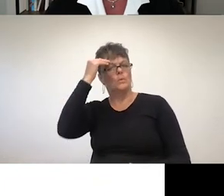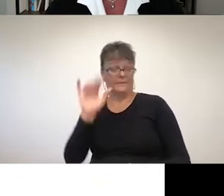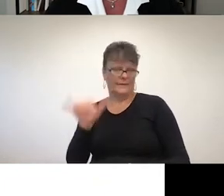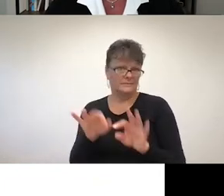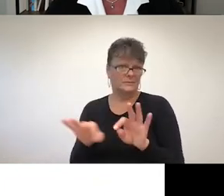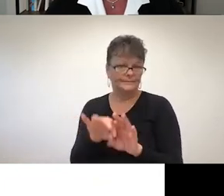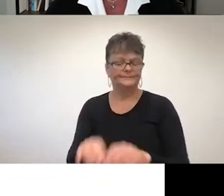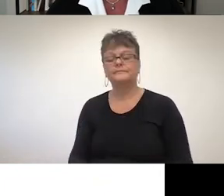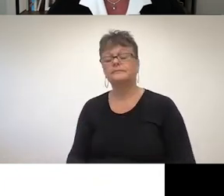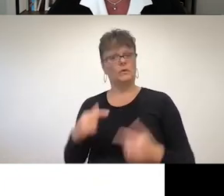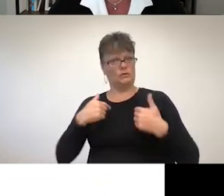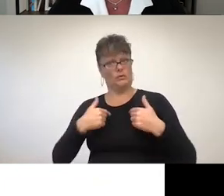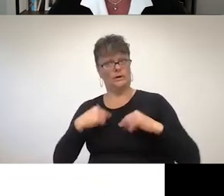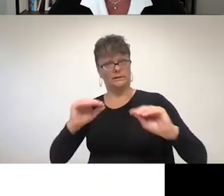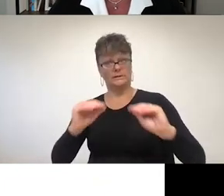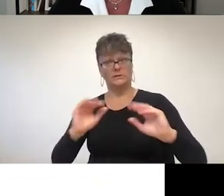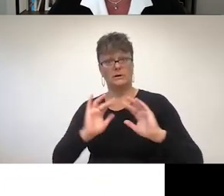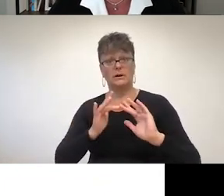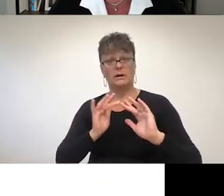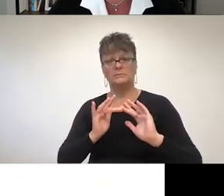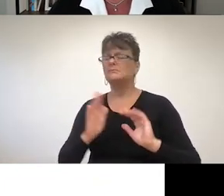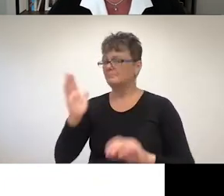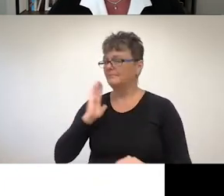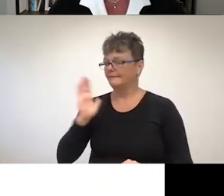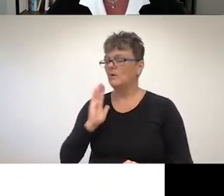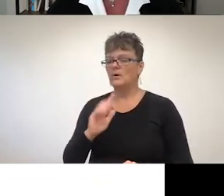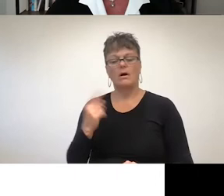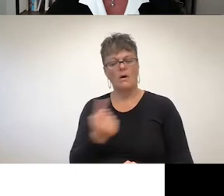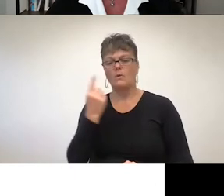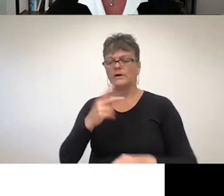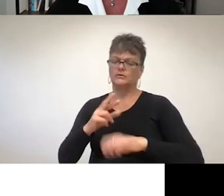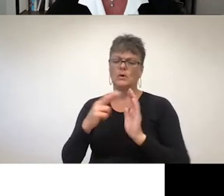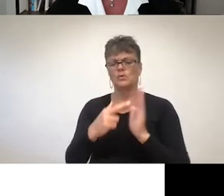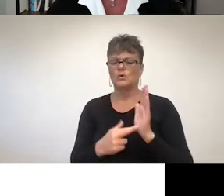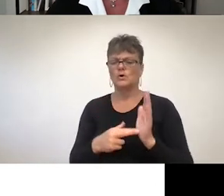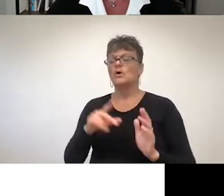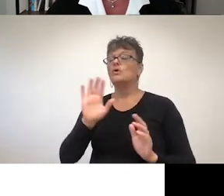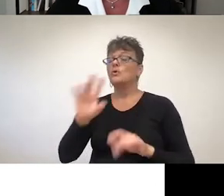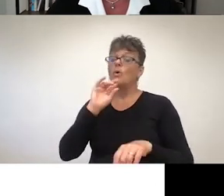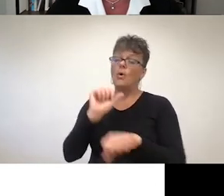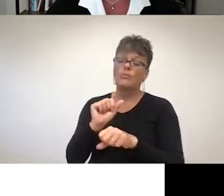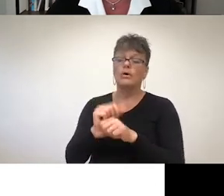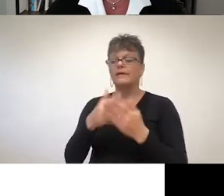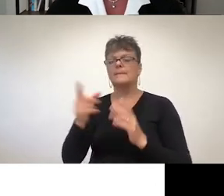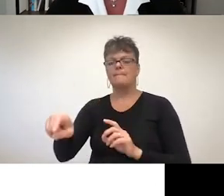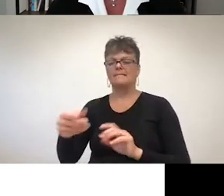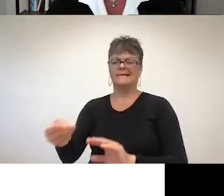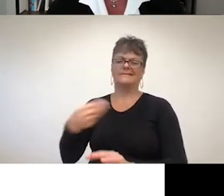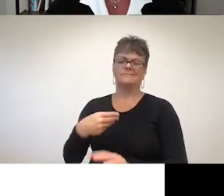online classes that I teach, I used to have deadlines on Sunday night. That's kind of a standard practice in some